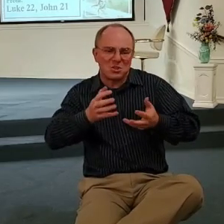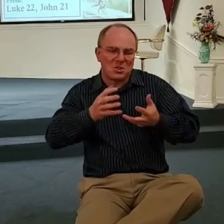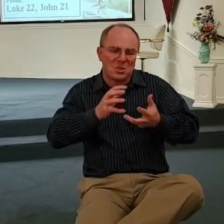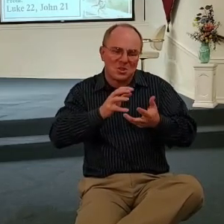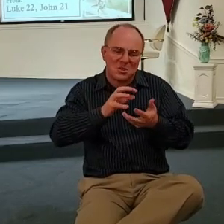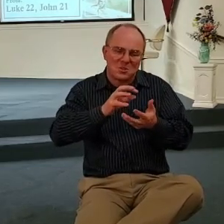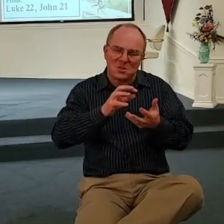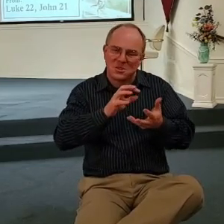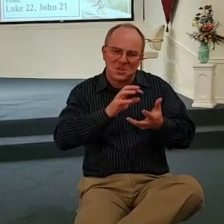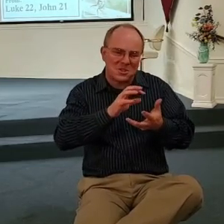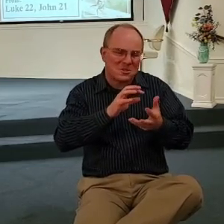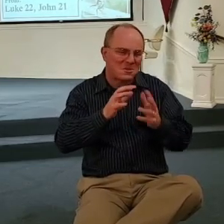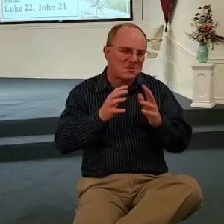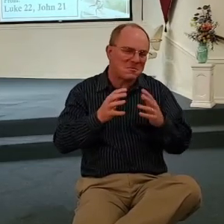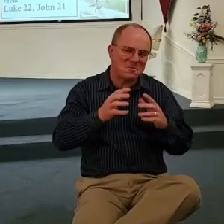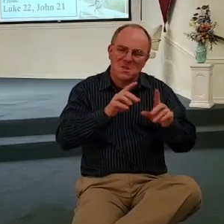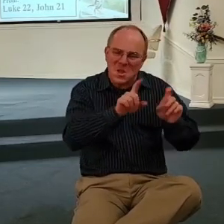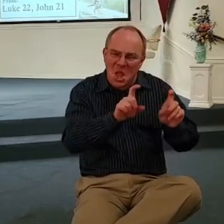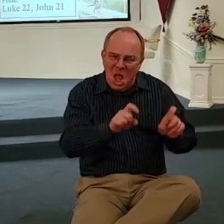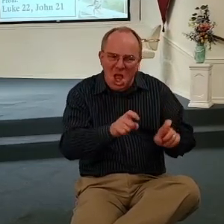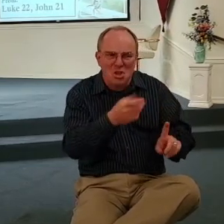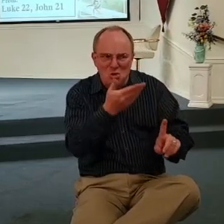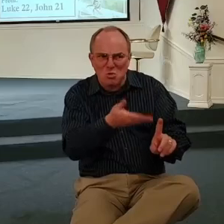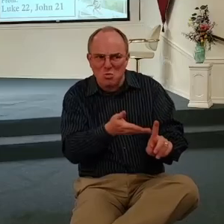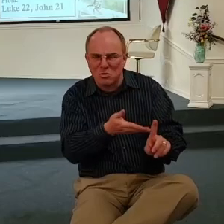And Peter's interjection